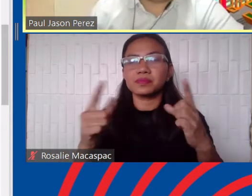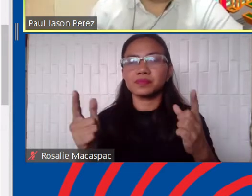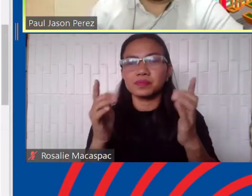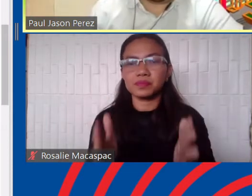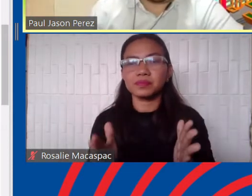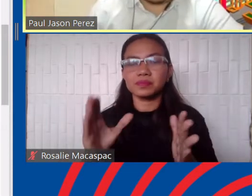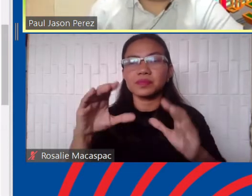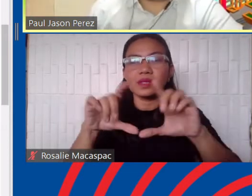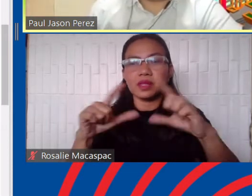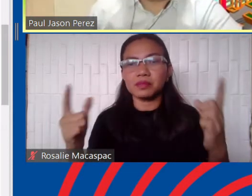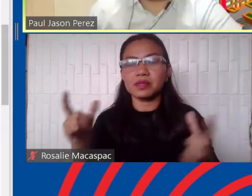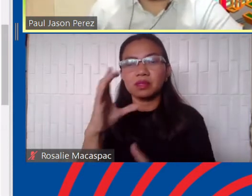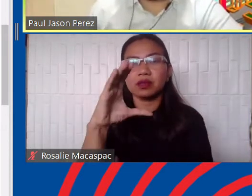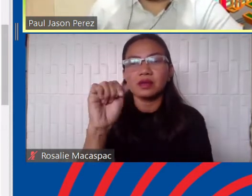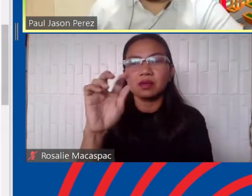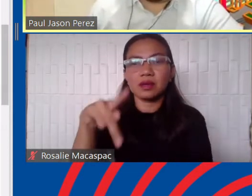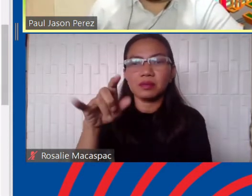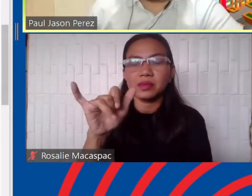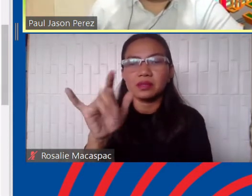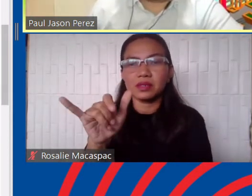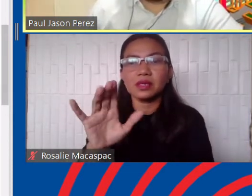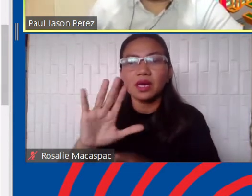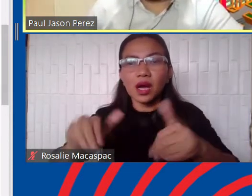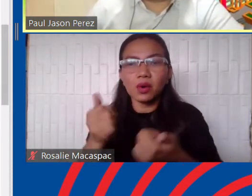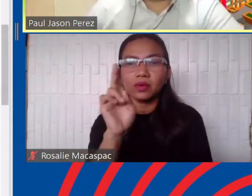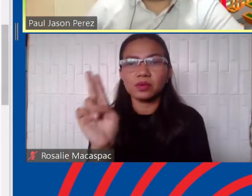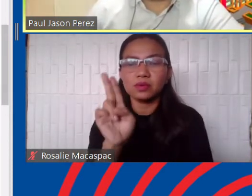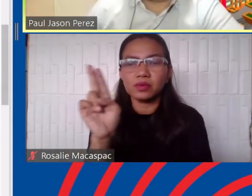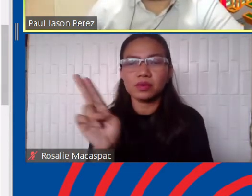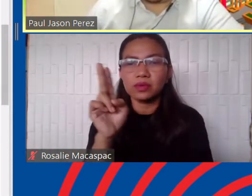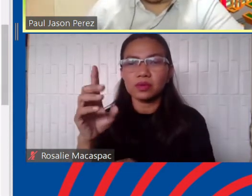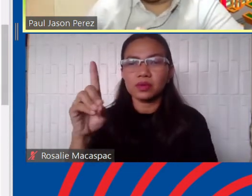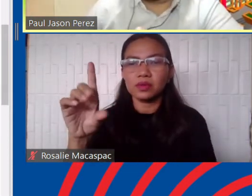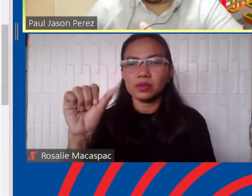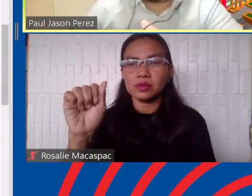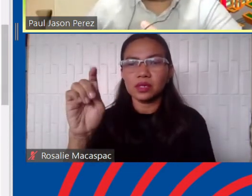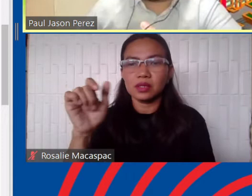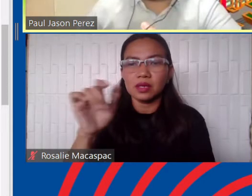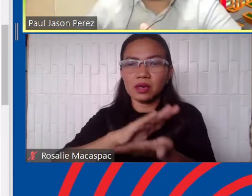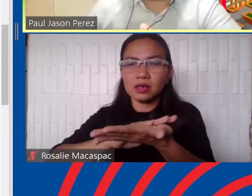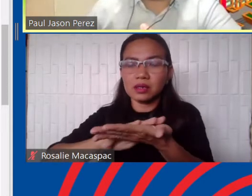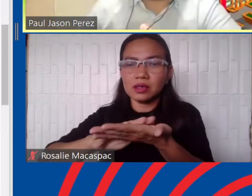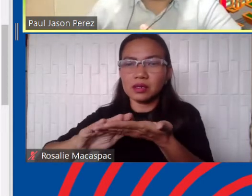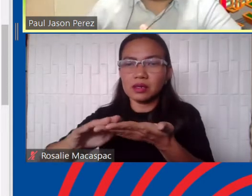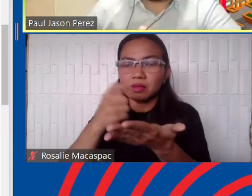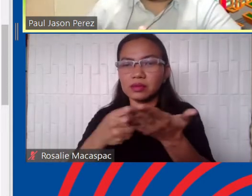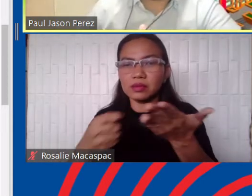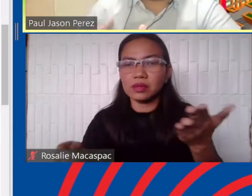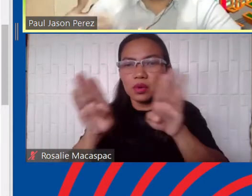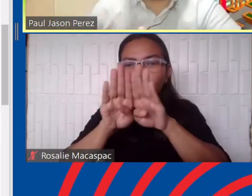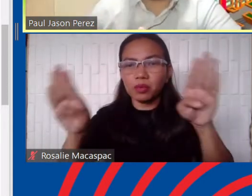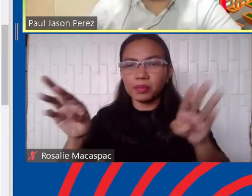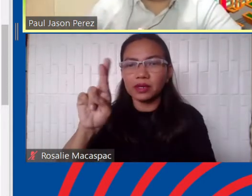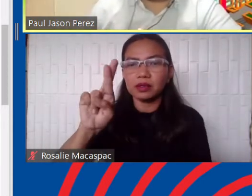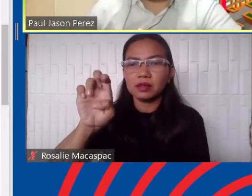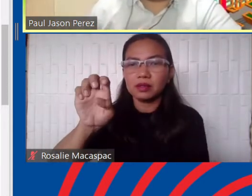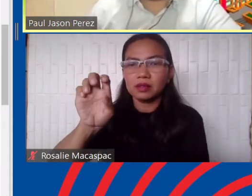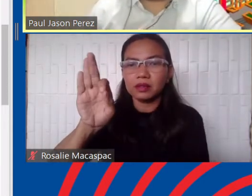would be how to use data cleaning tools like OpenRefine, no, or how to